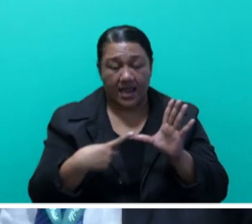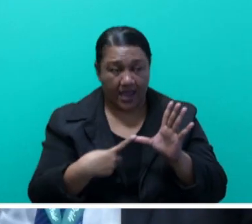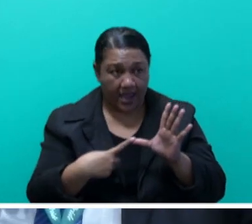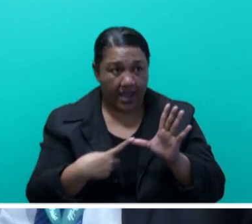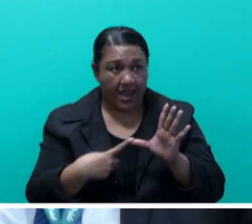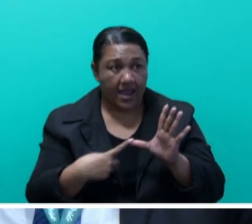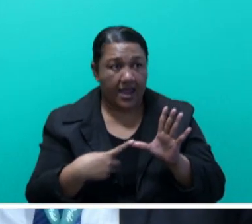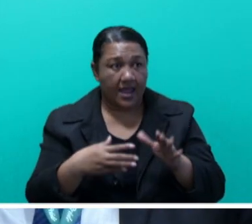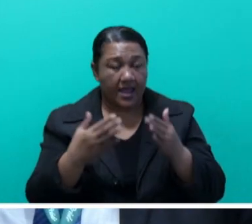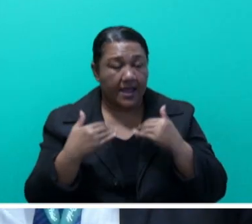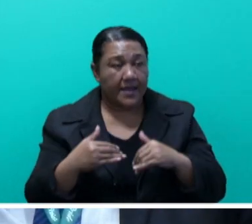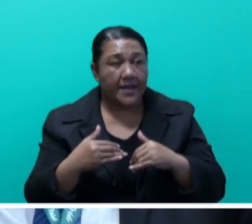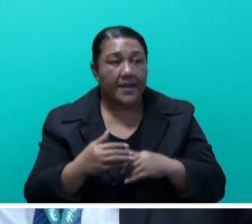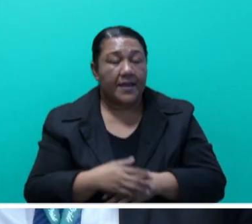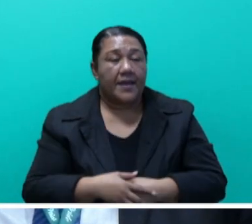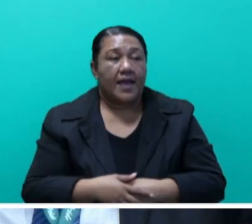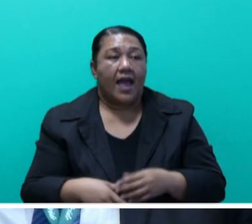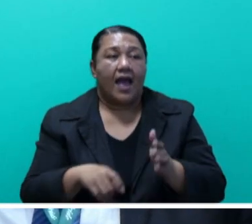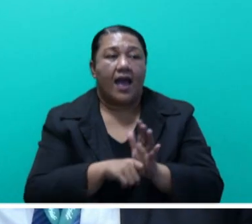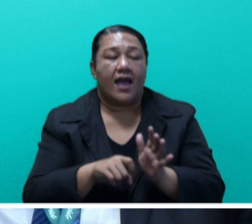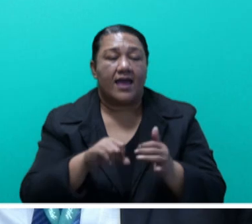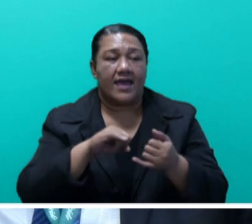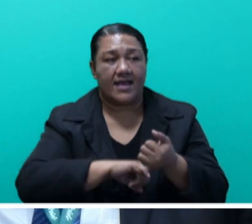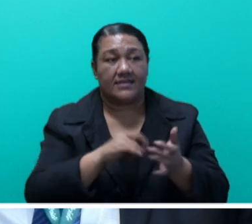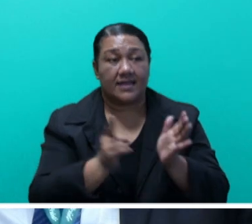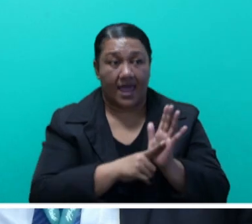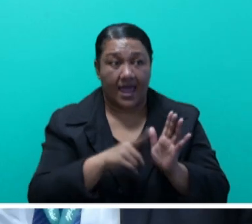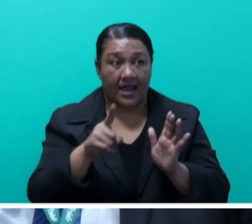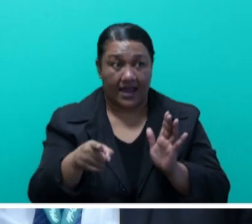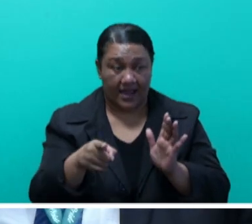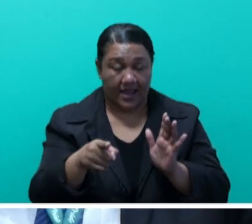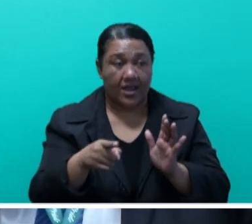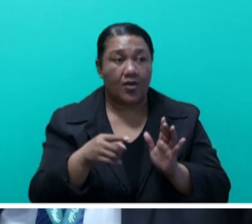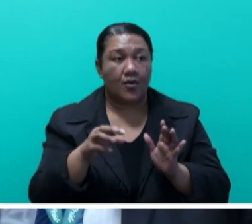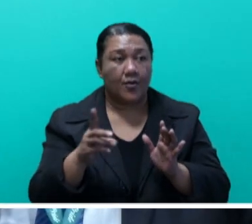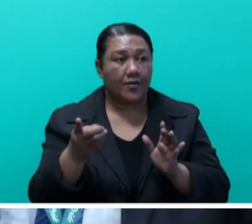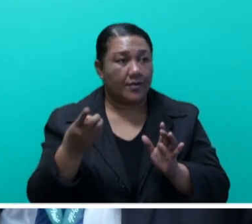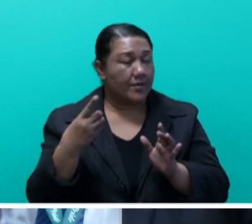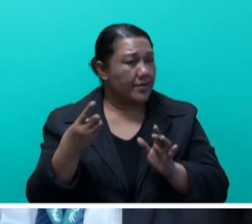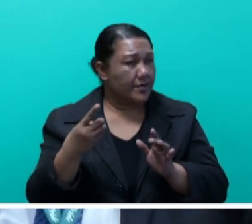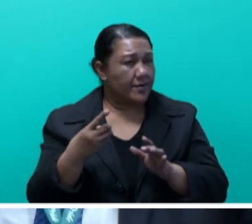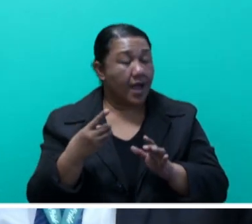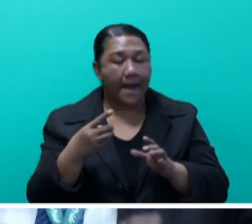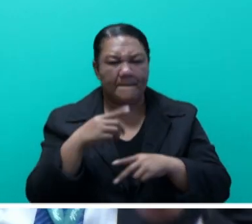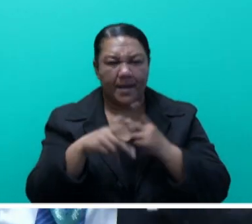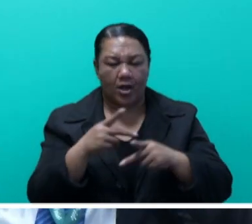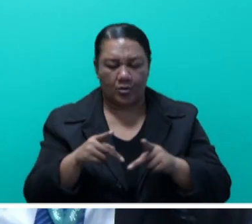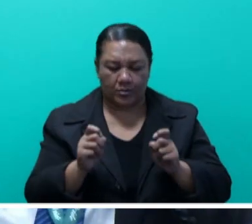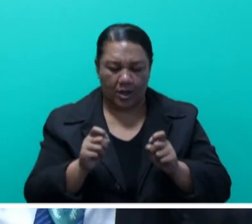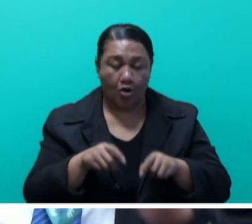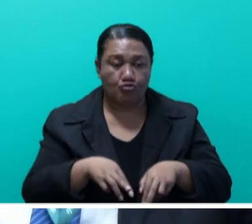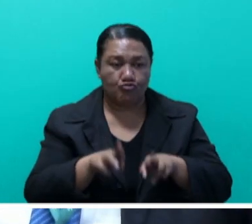Sub-Regulation 6D specifies that an RSL issued before this date is deemed either a minibus permit or road permit for carrier licenses,